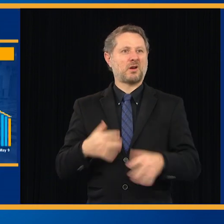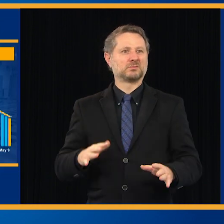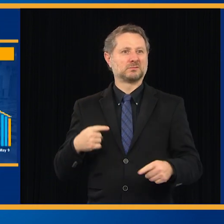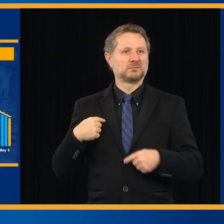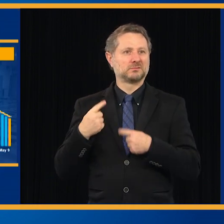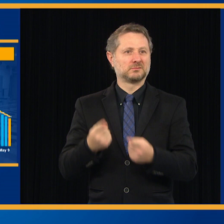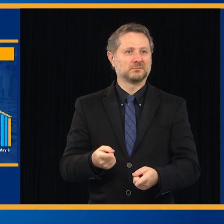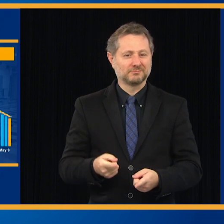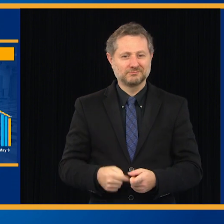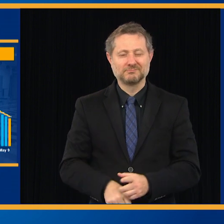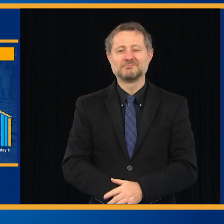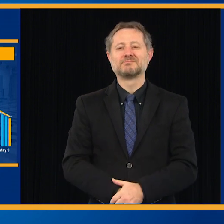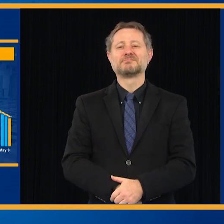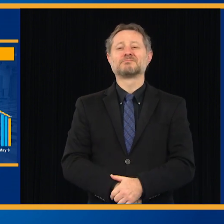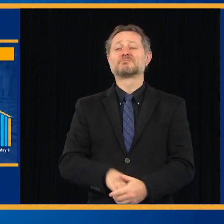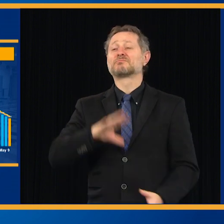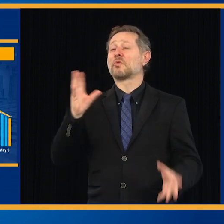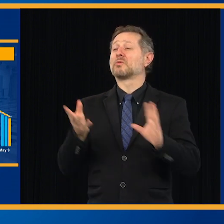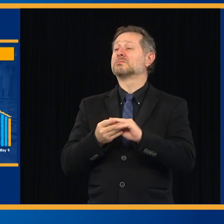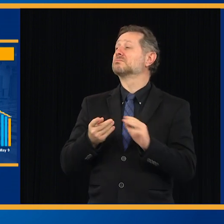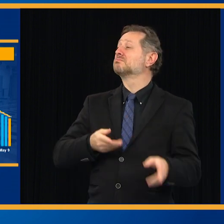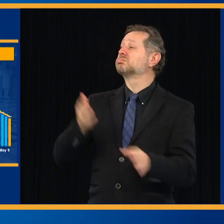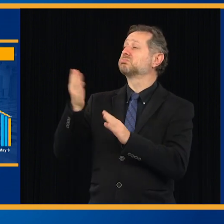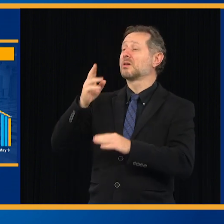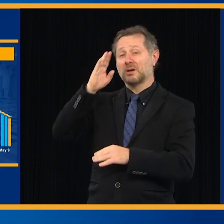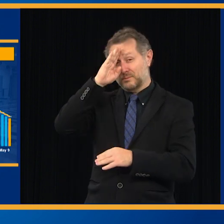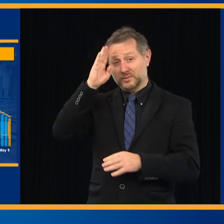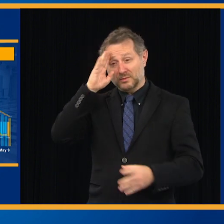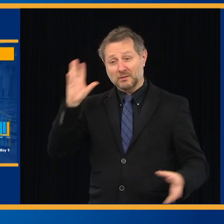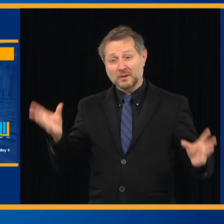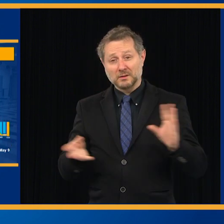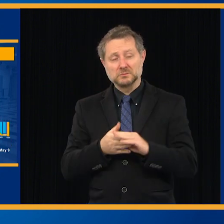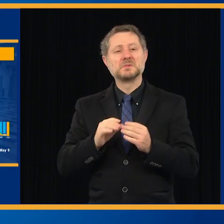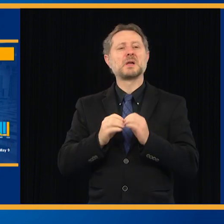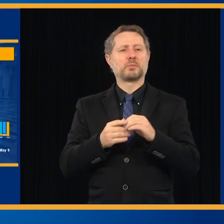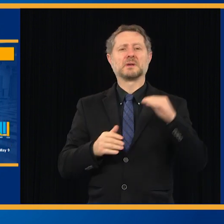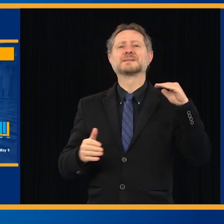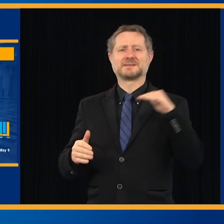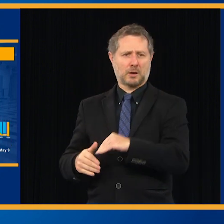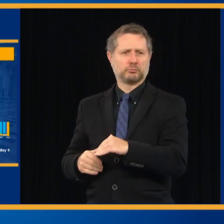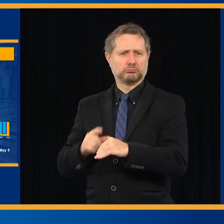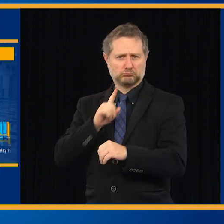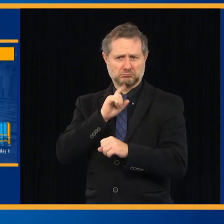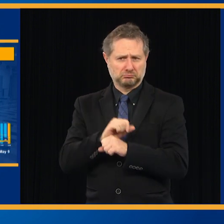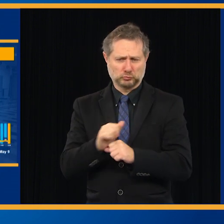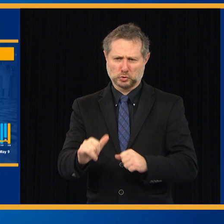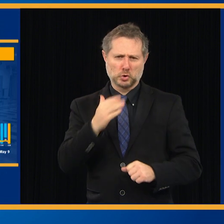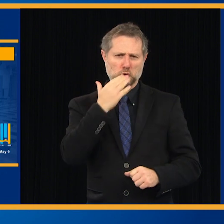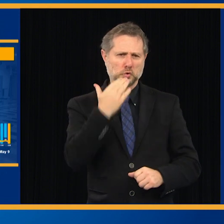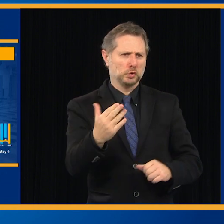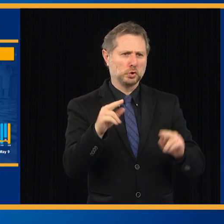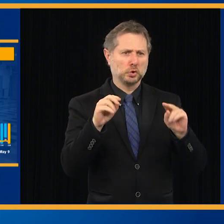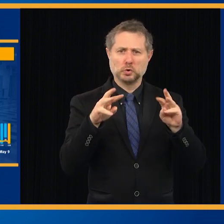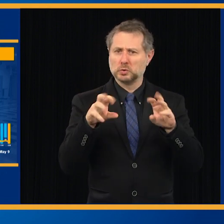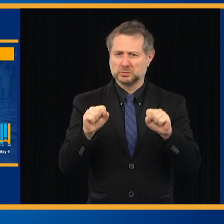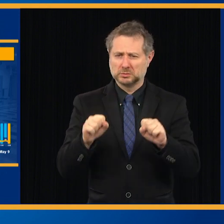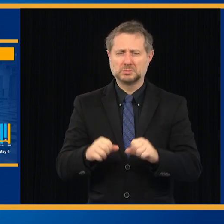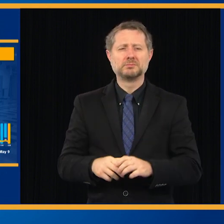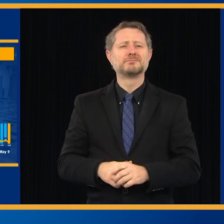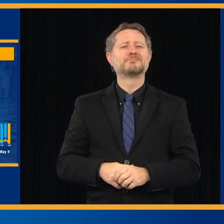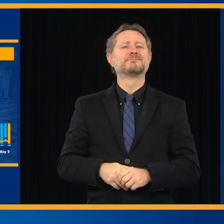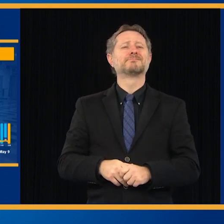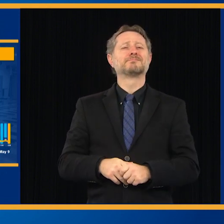The number of hospitalizations today, down. Great news. Number